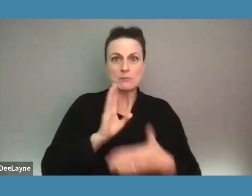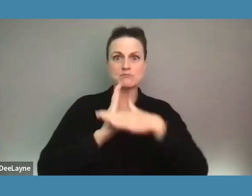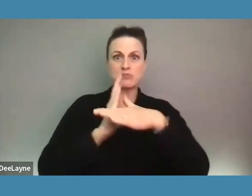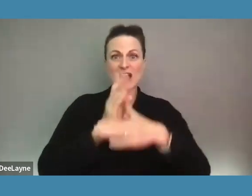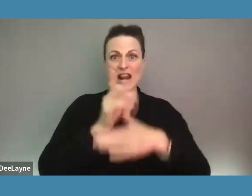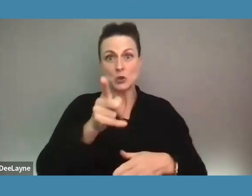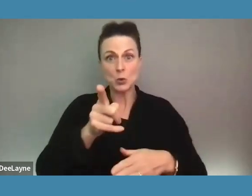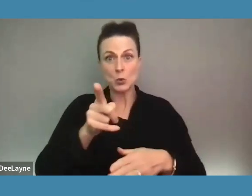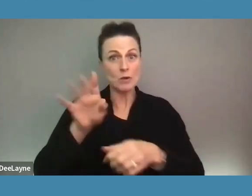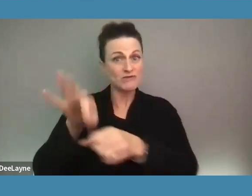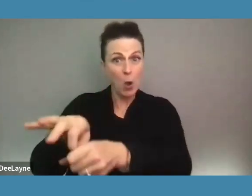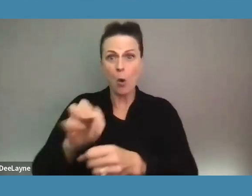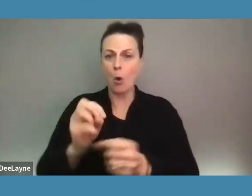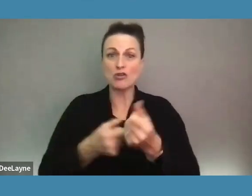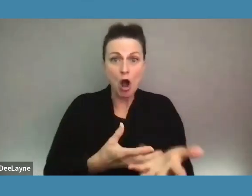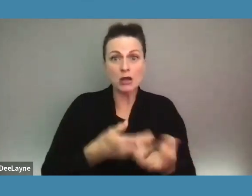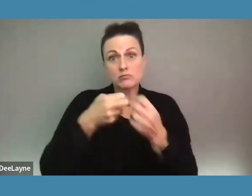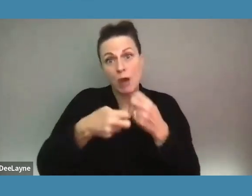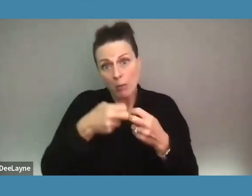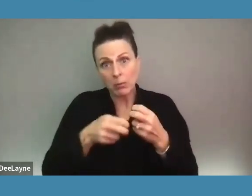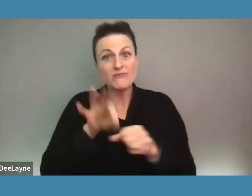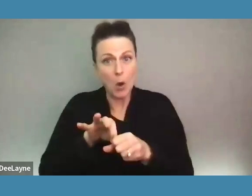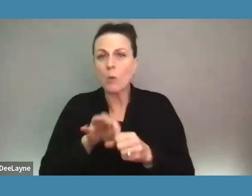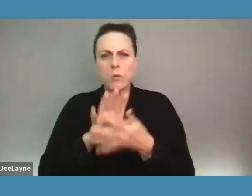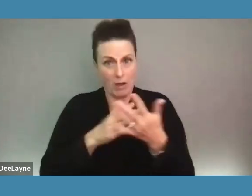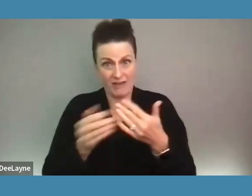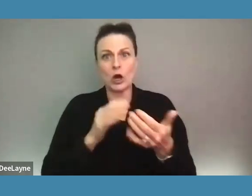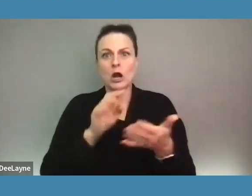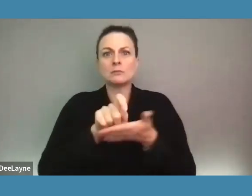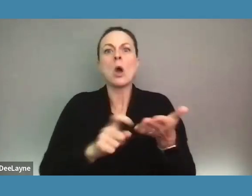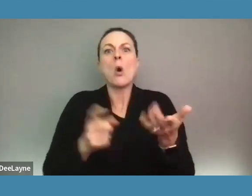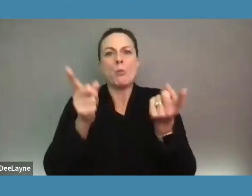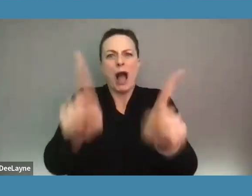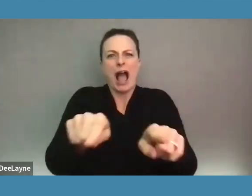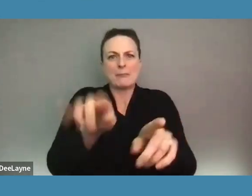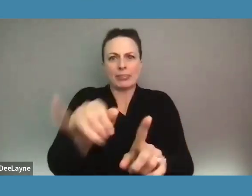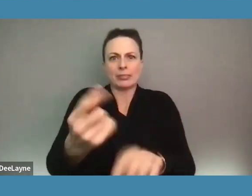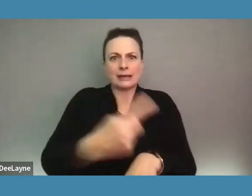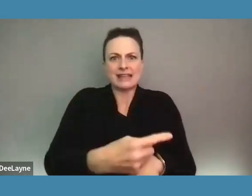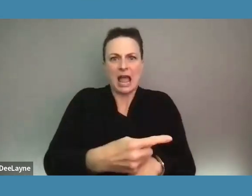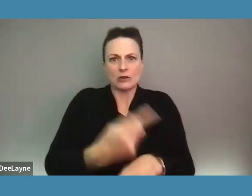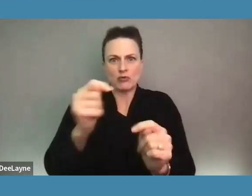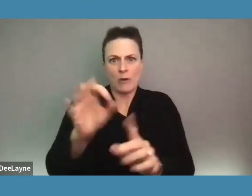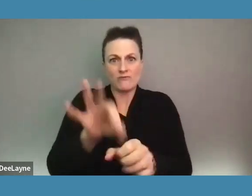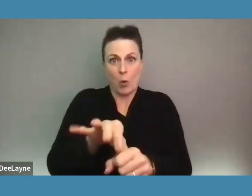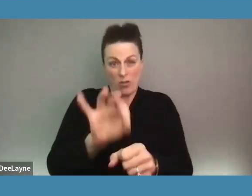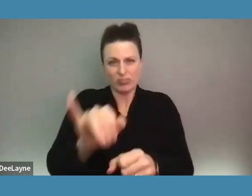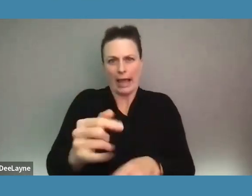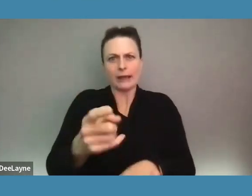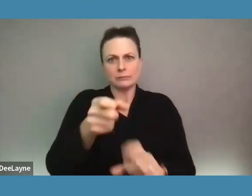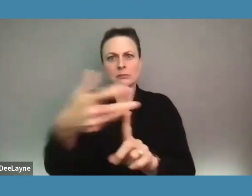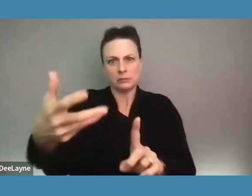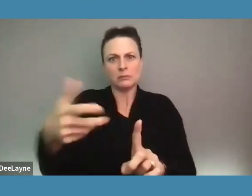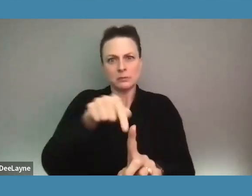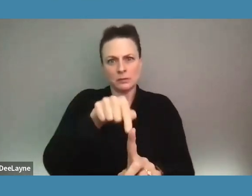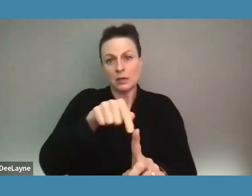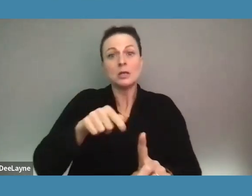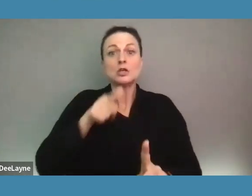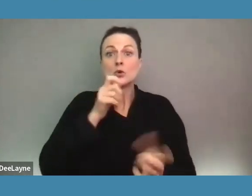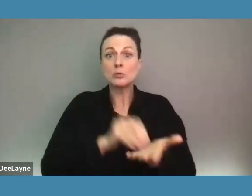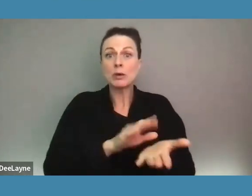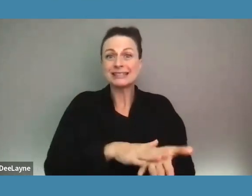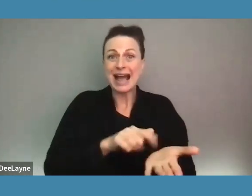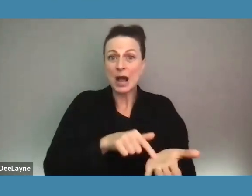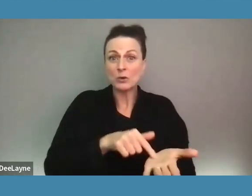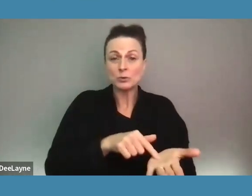caused you to have issues voting. So it's very important that whoever you list,